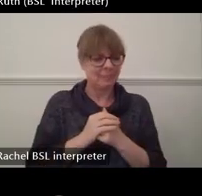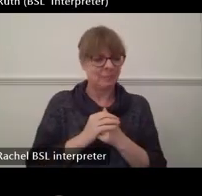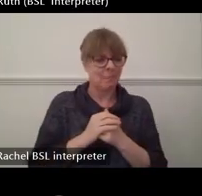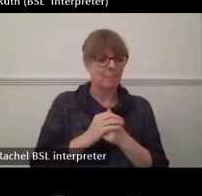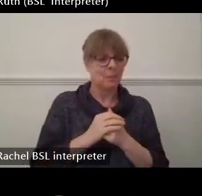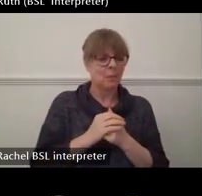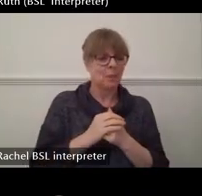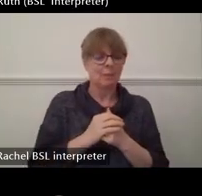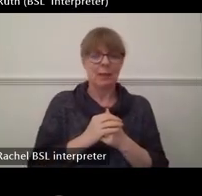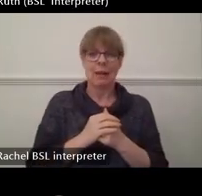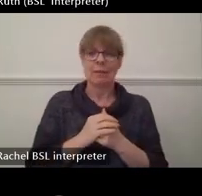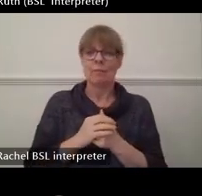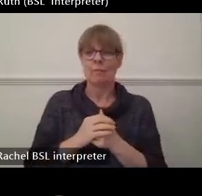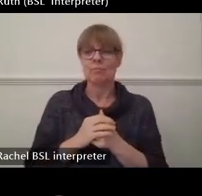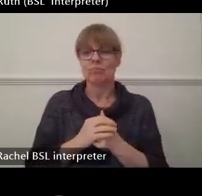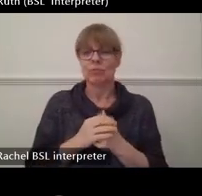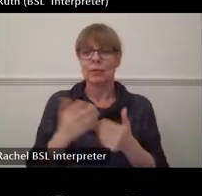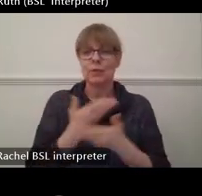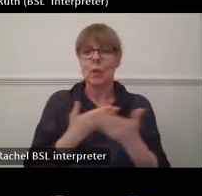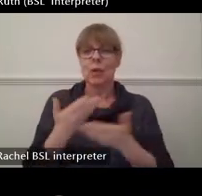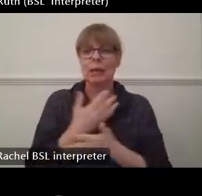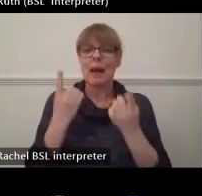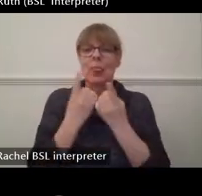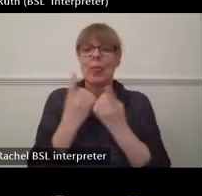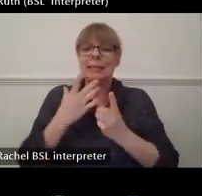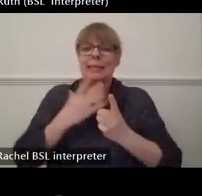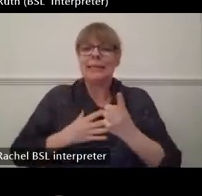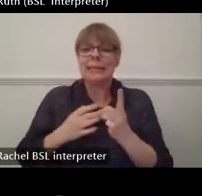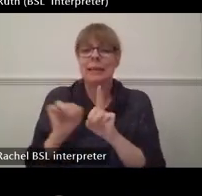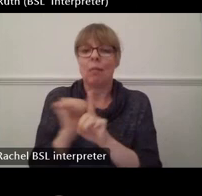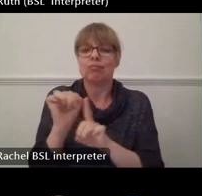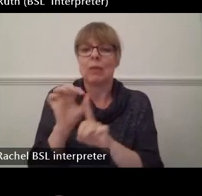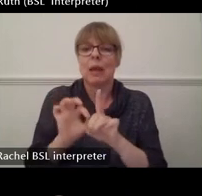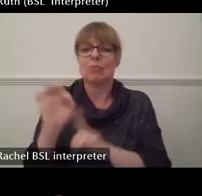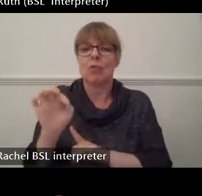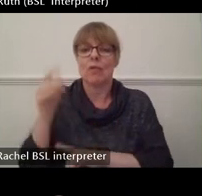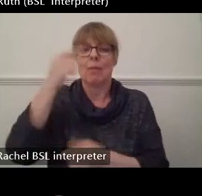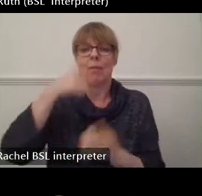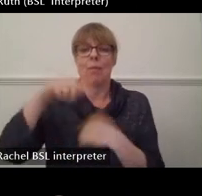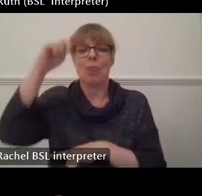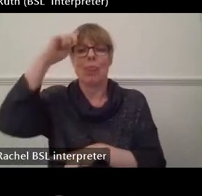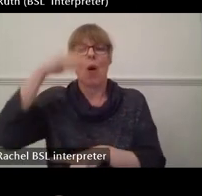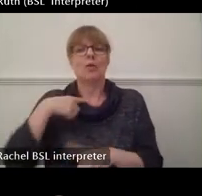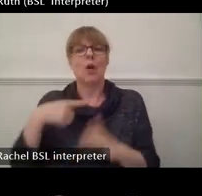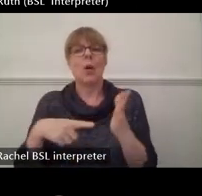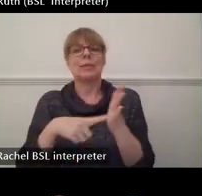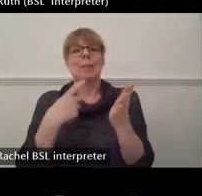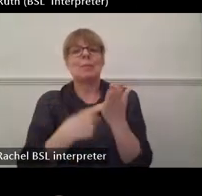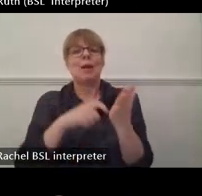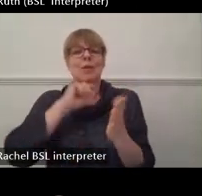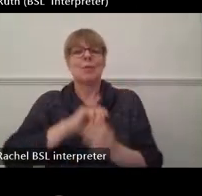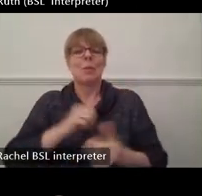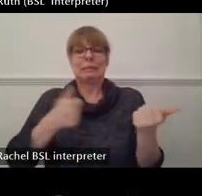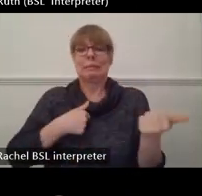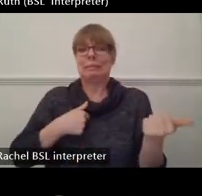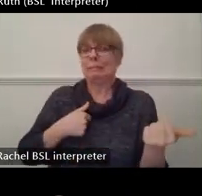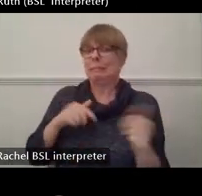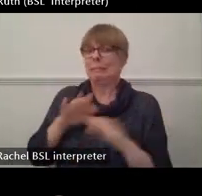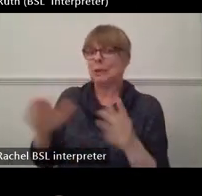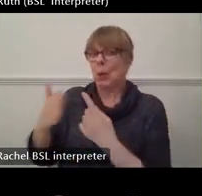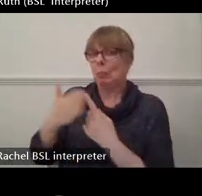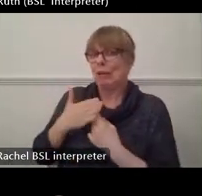to be better, basically. And we thought Tamsin would be perfect. So pass over to Tamsin. Thank you very much. No pressure there, and